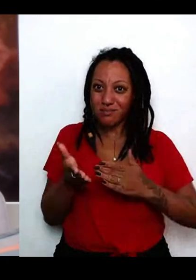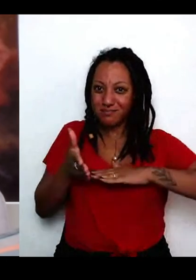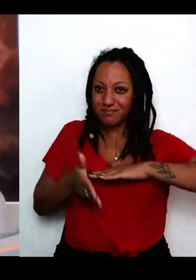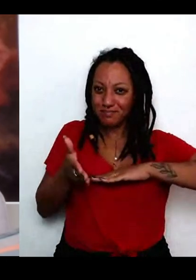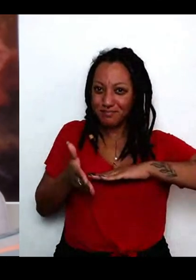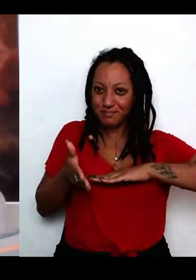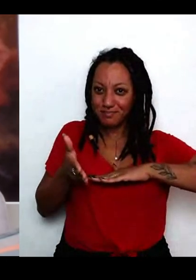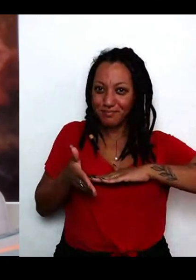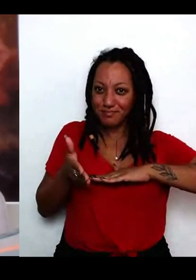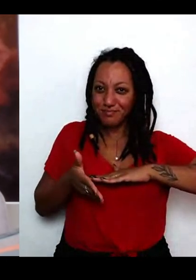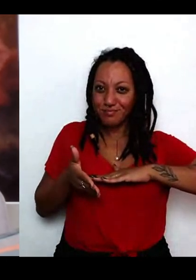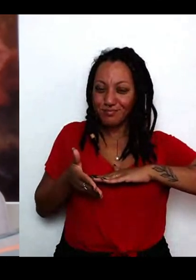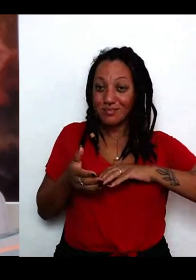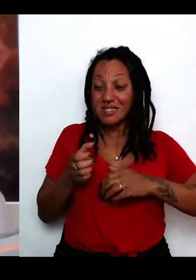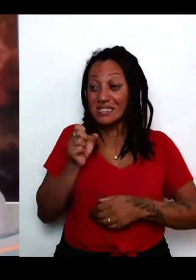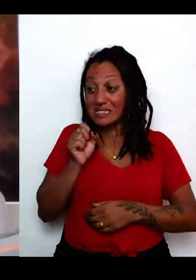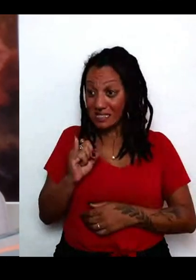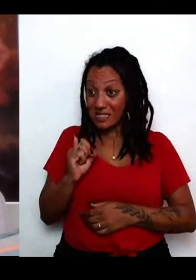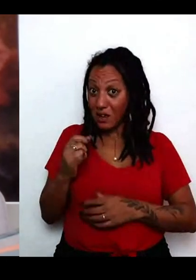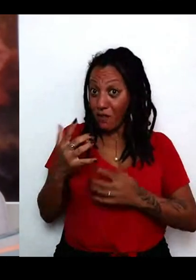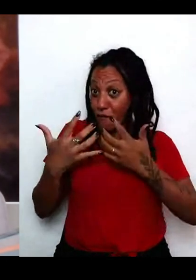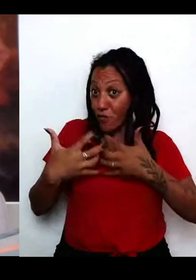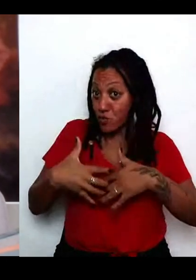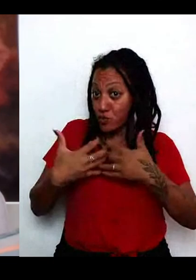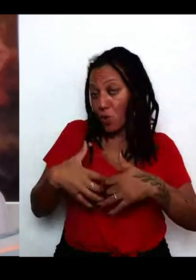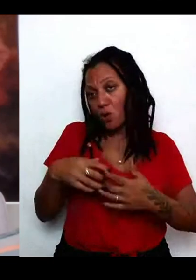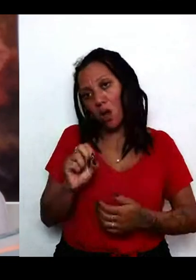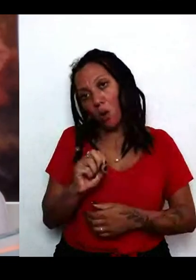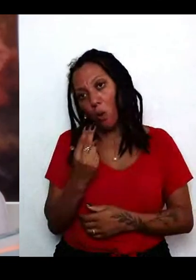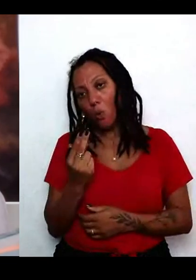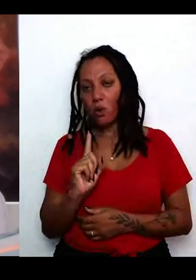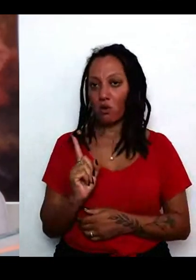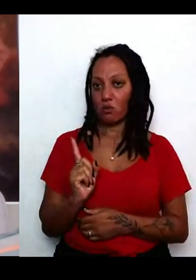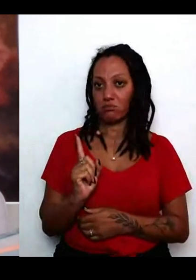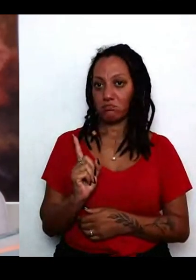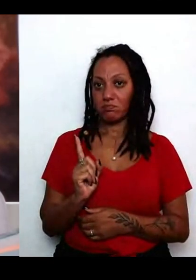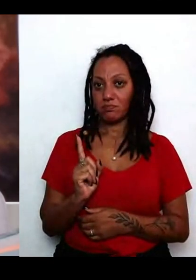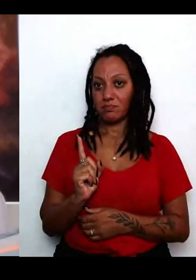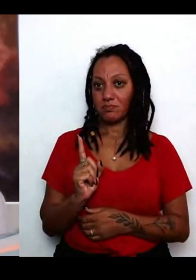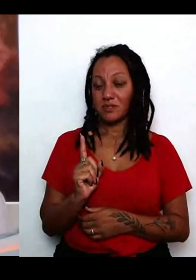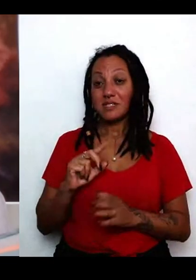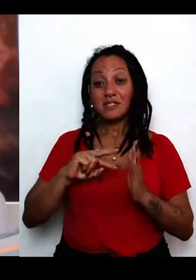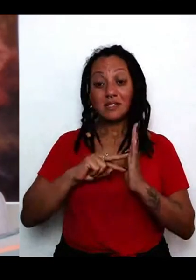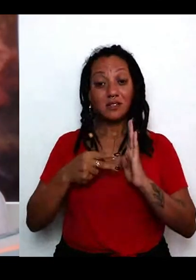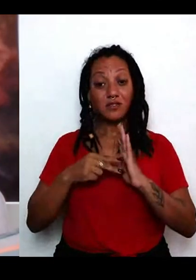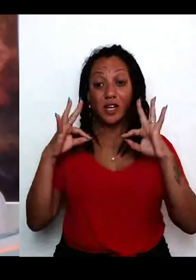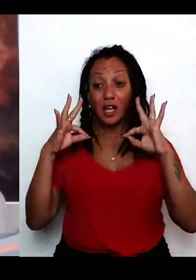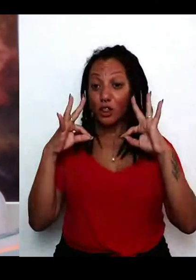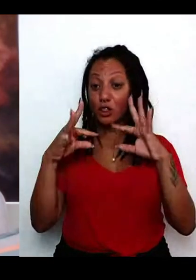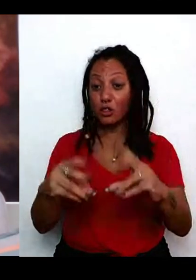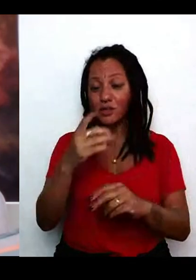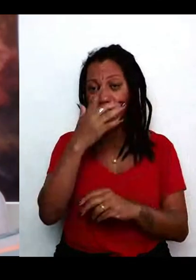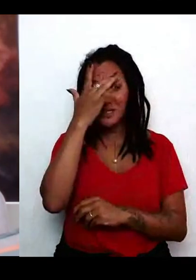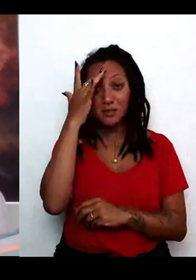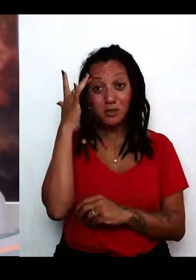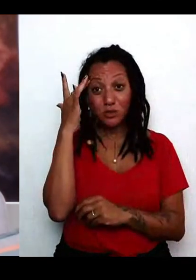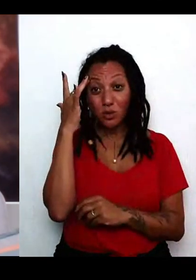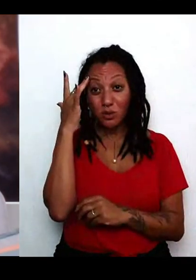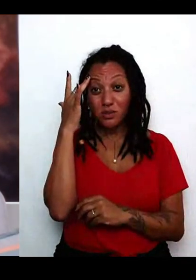all over the world have to come together to think about what to do